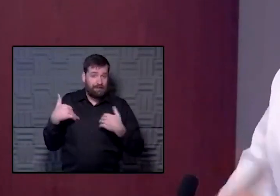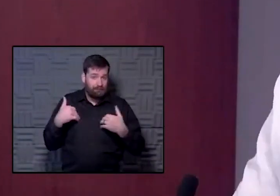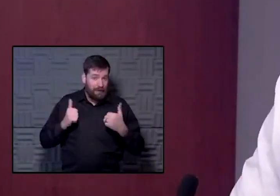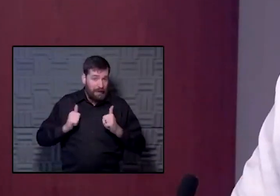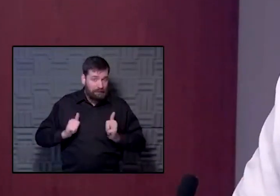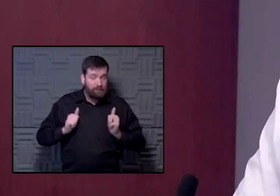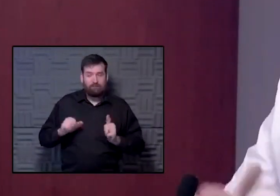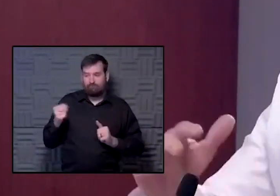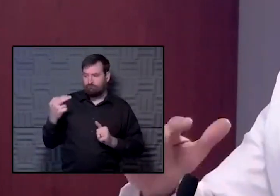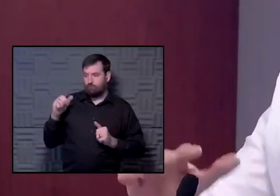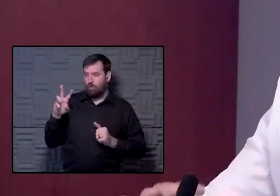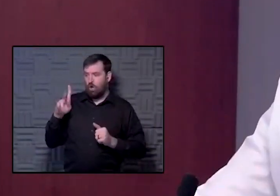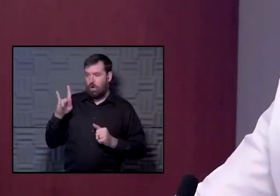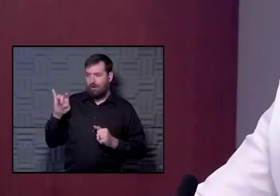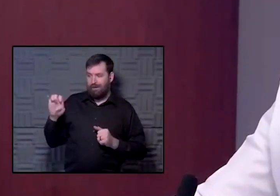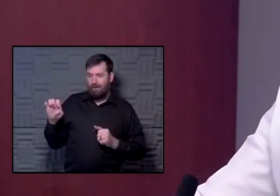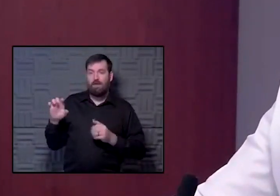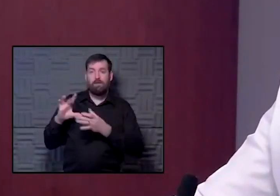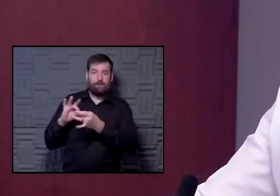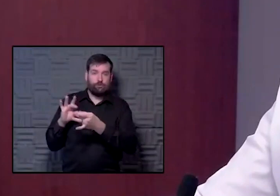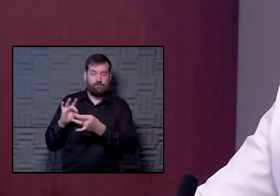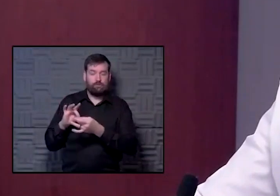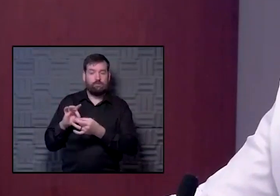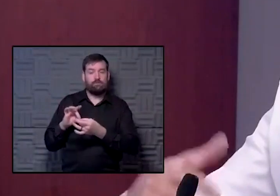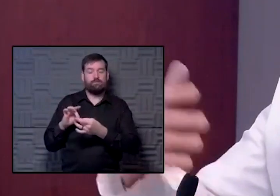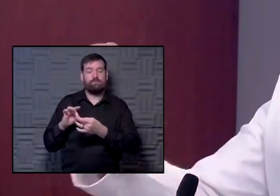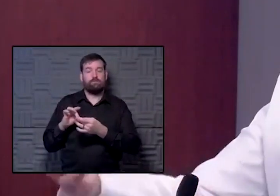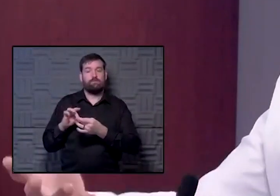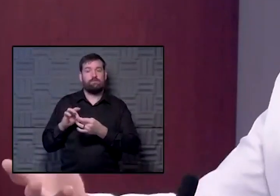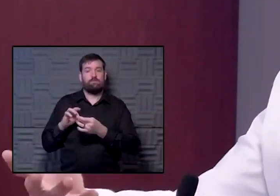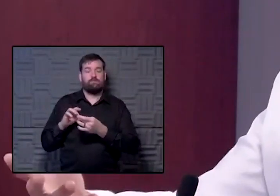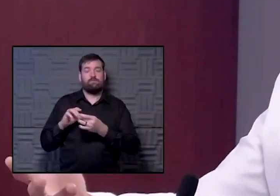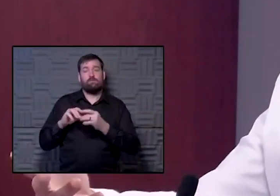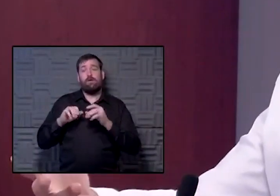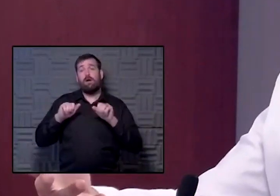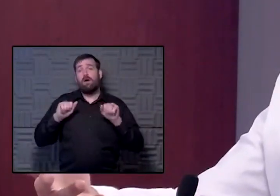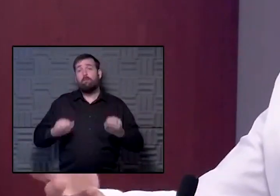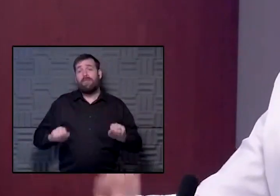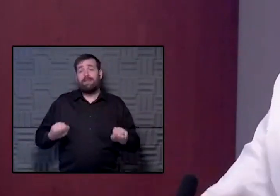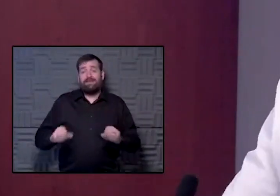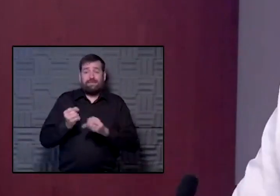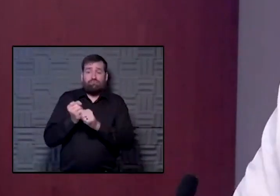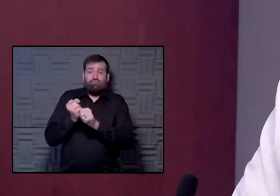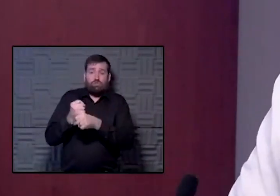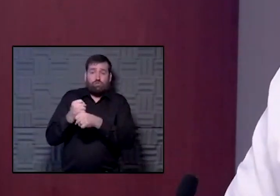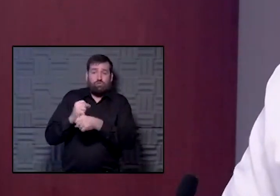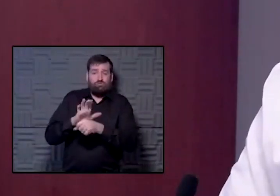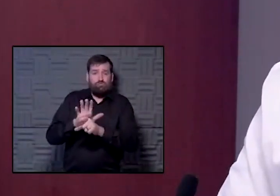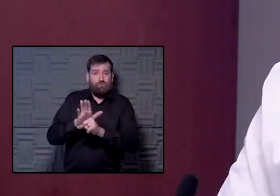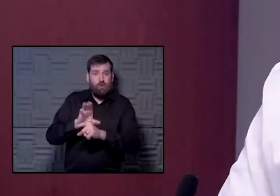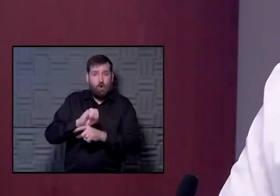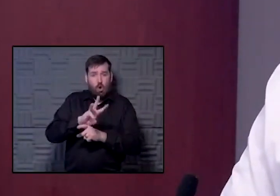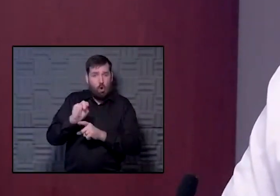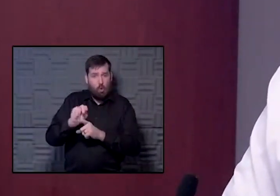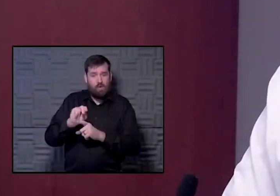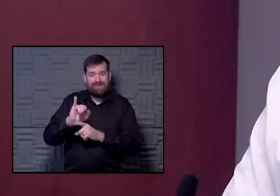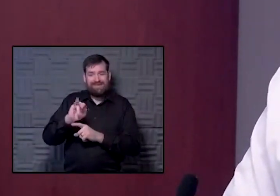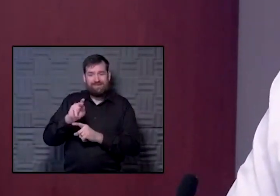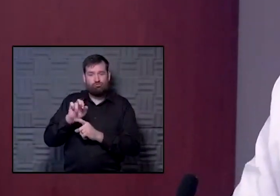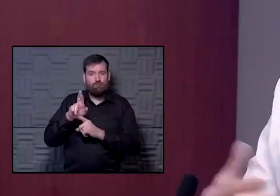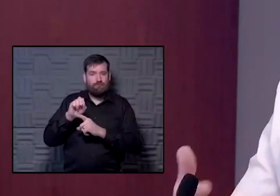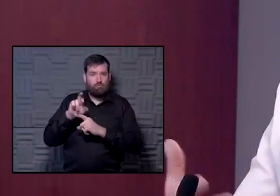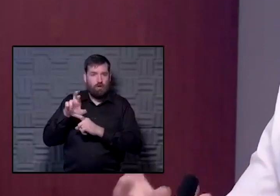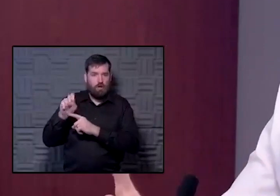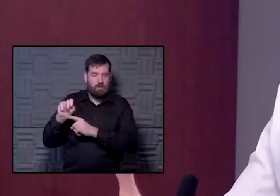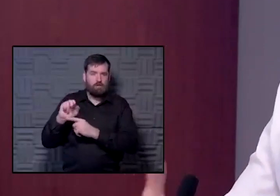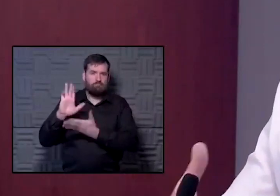as Akai mentioned, a decreased ability to produce your own interferon in your body. And so we